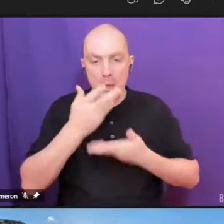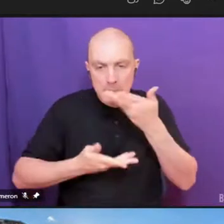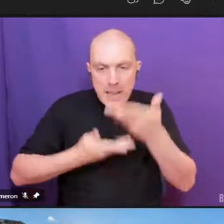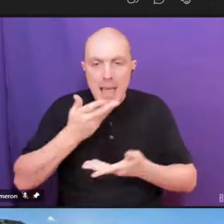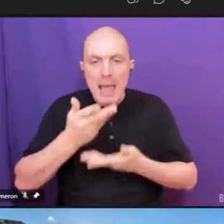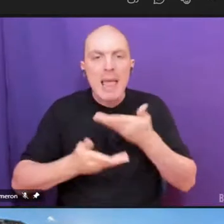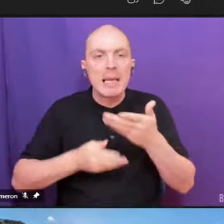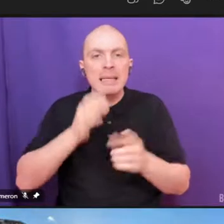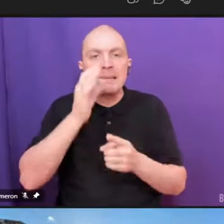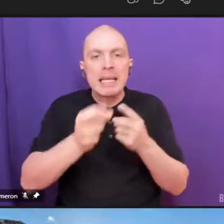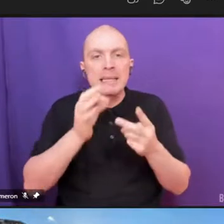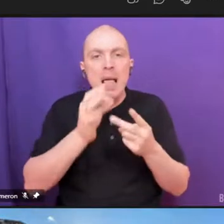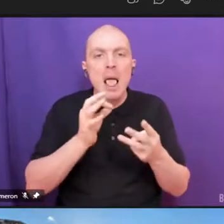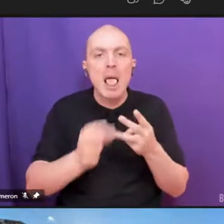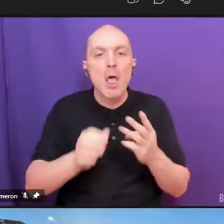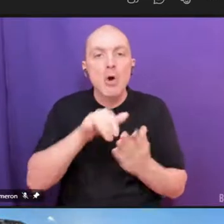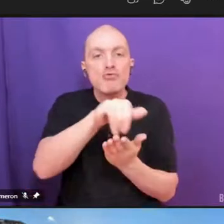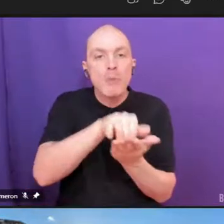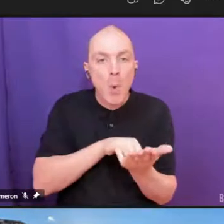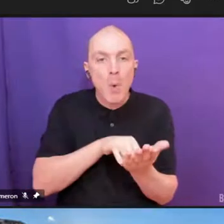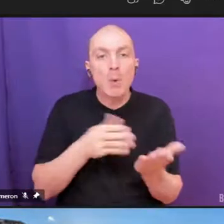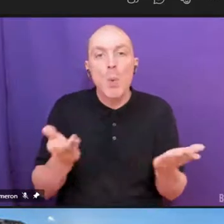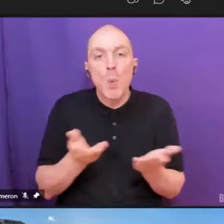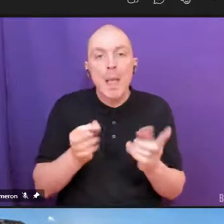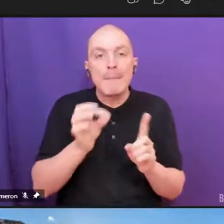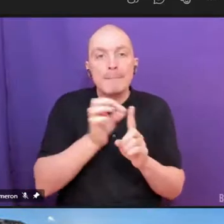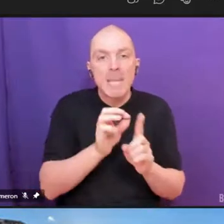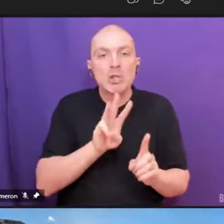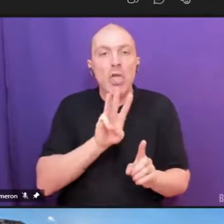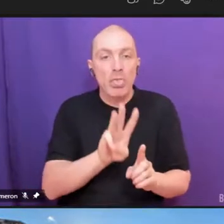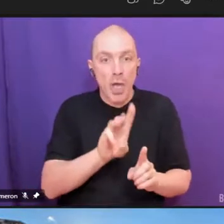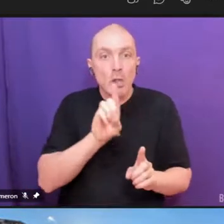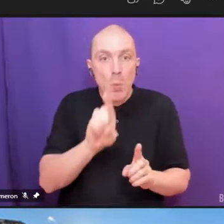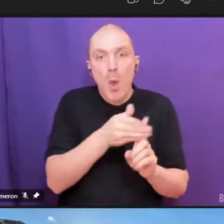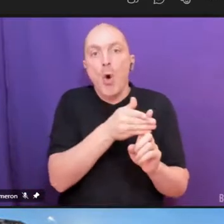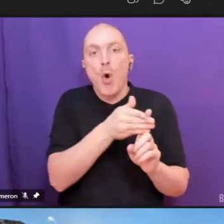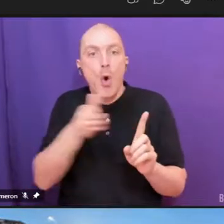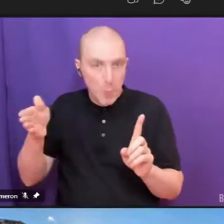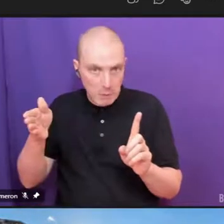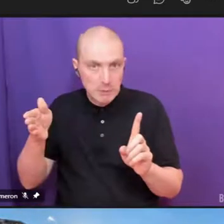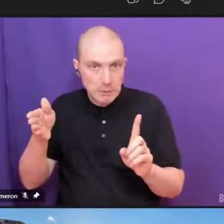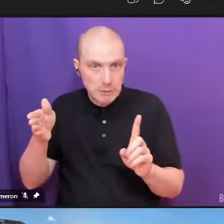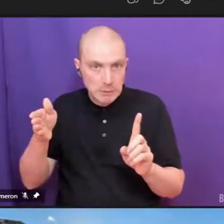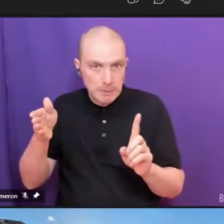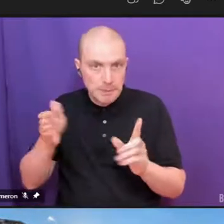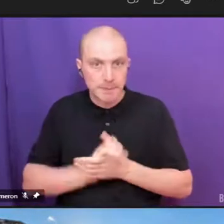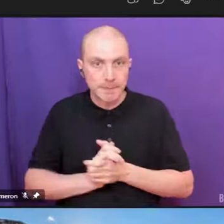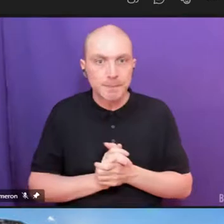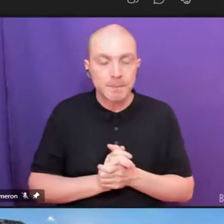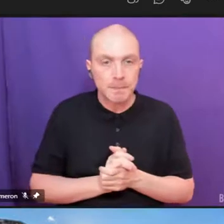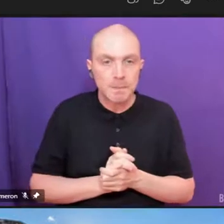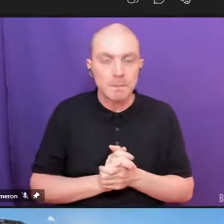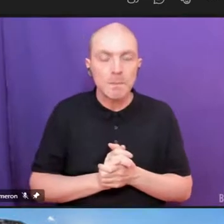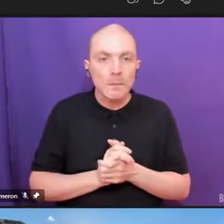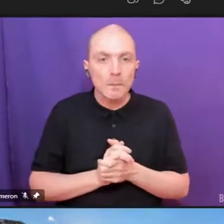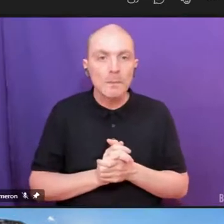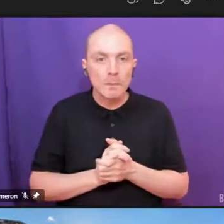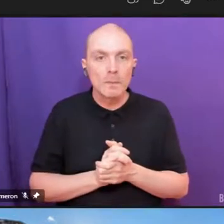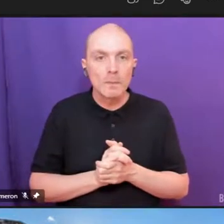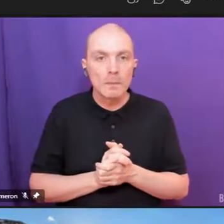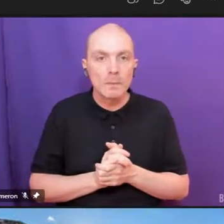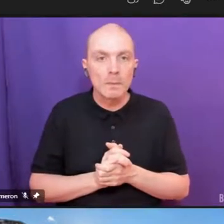is in page 31 onwards of the papers. And we'll both be happy to answer questions at the end of